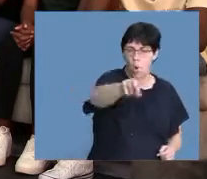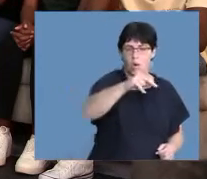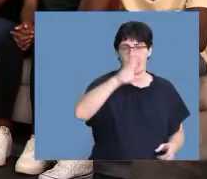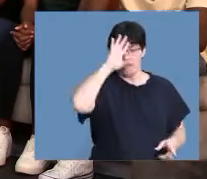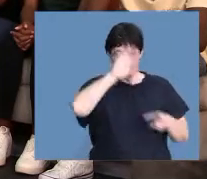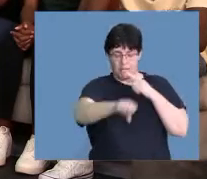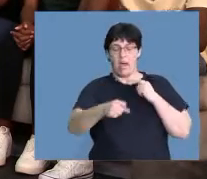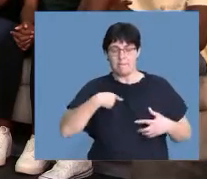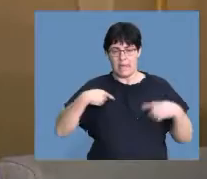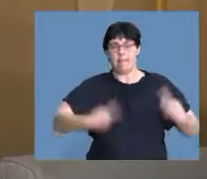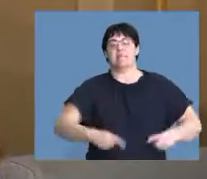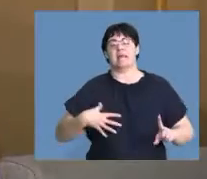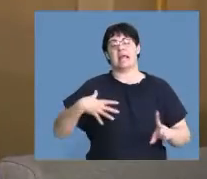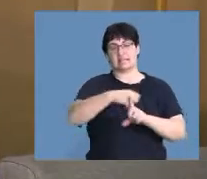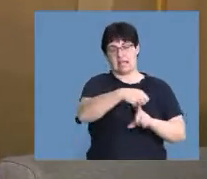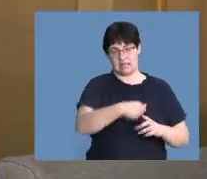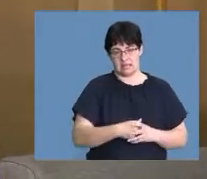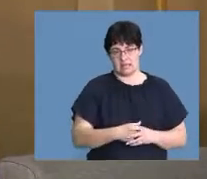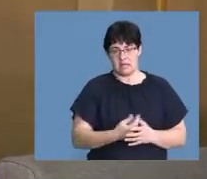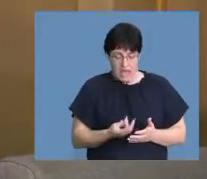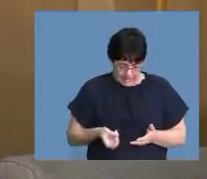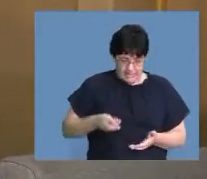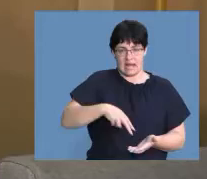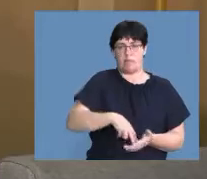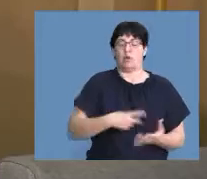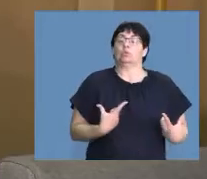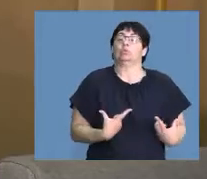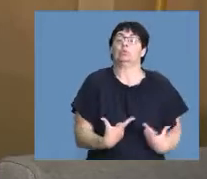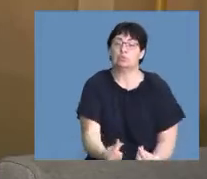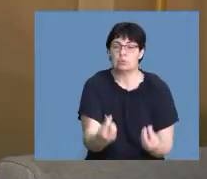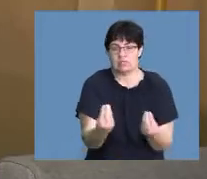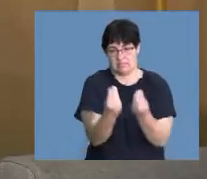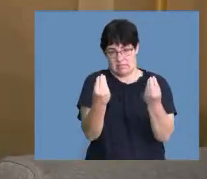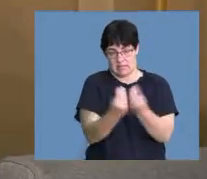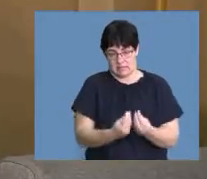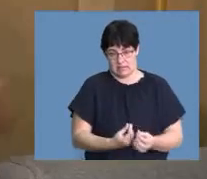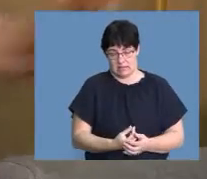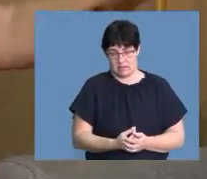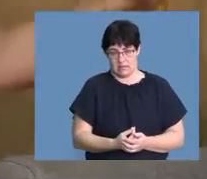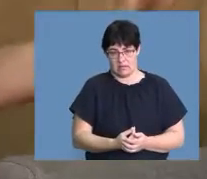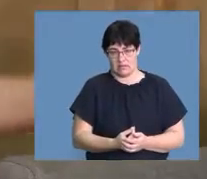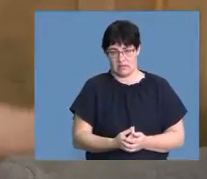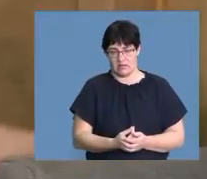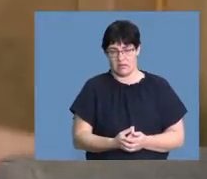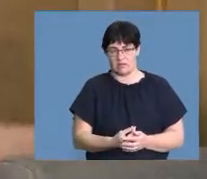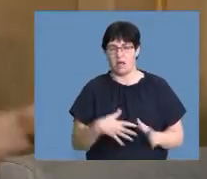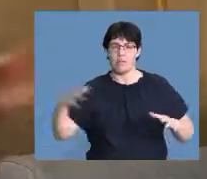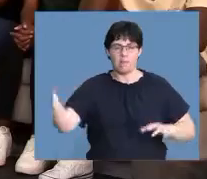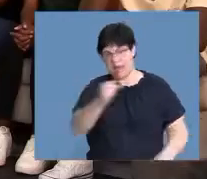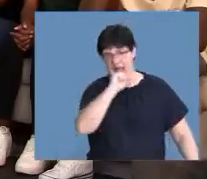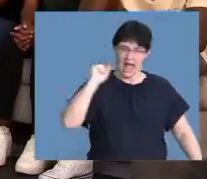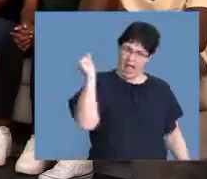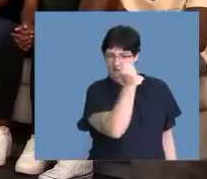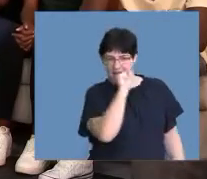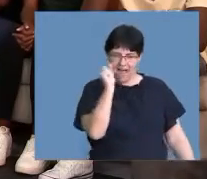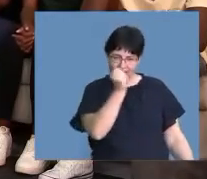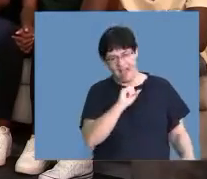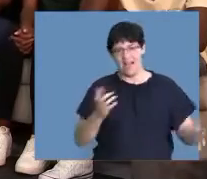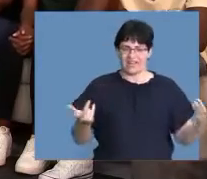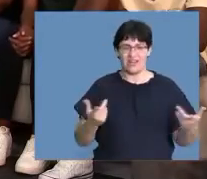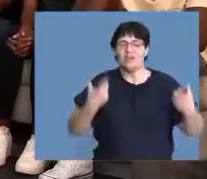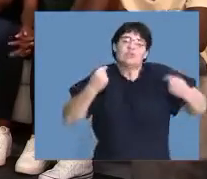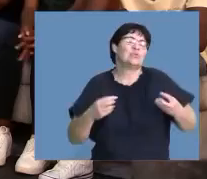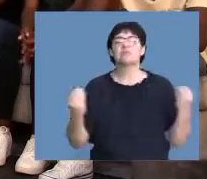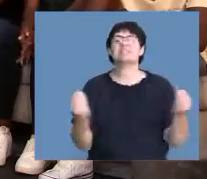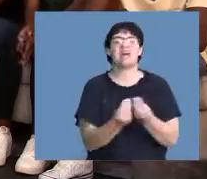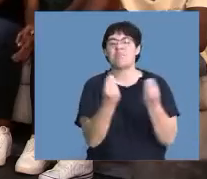you're having a panic attack. Get up and do something. Grab a mic and start singing. Do something